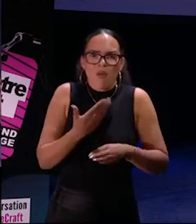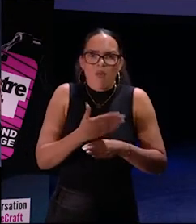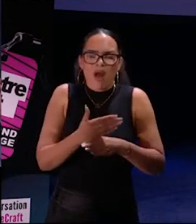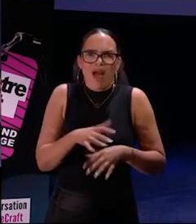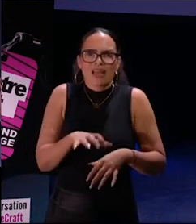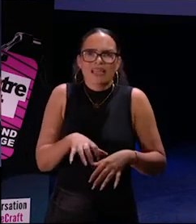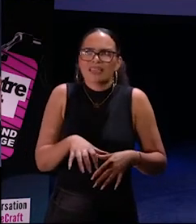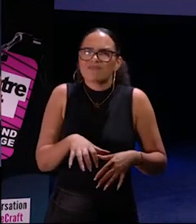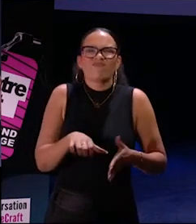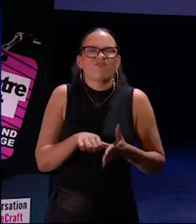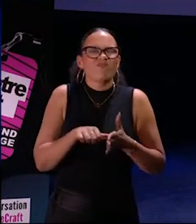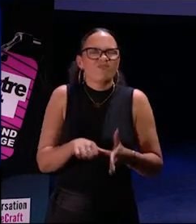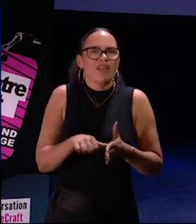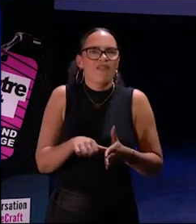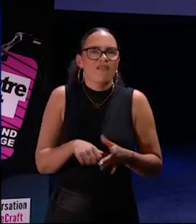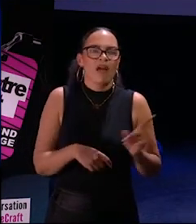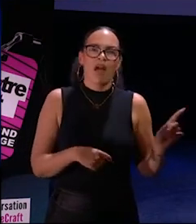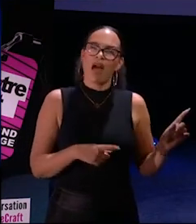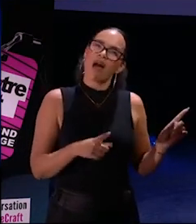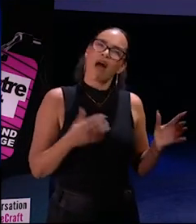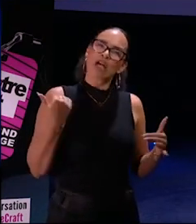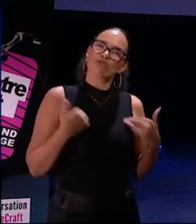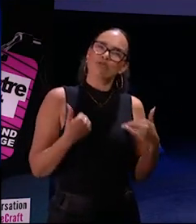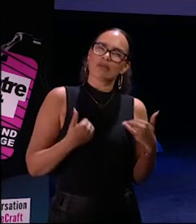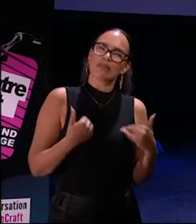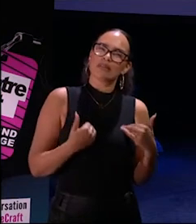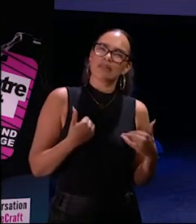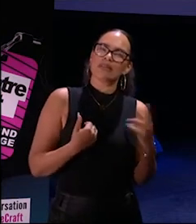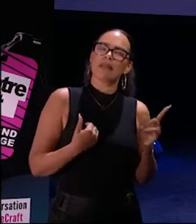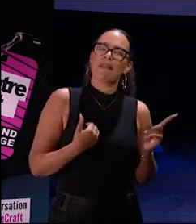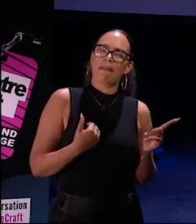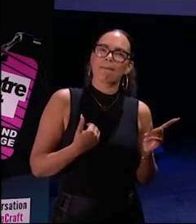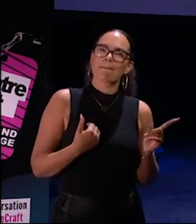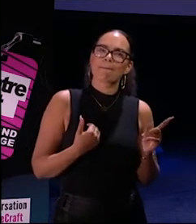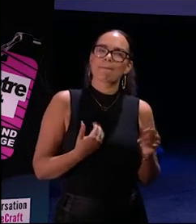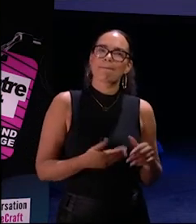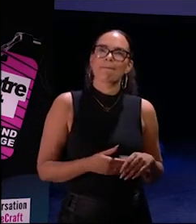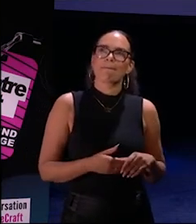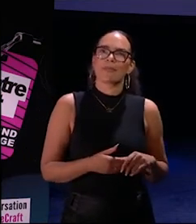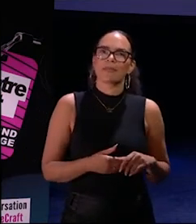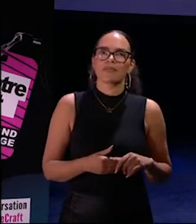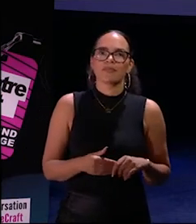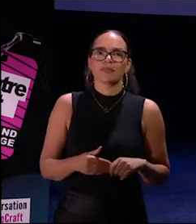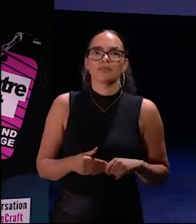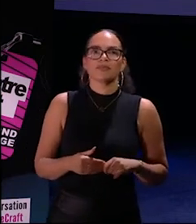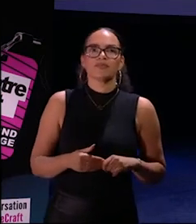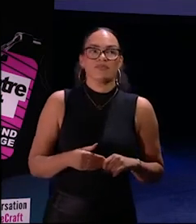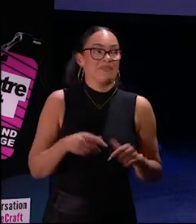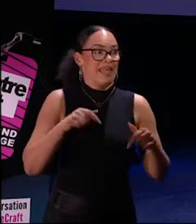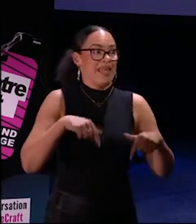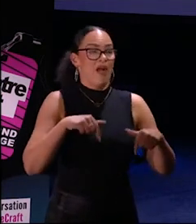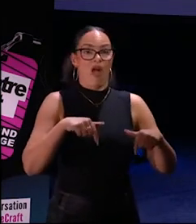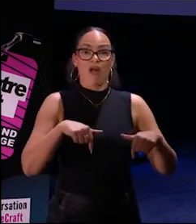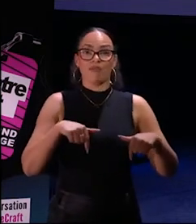tough. That's so interesting. So people were thinking about, say for example, the Royal Opera House where we are today. They were thinking